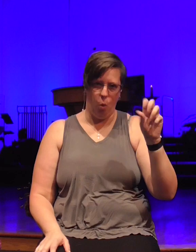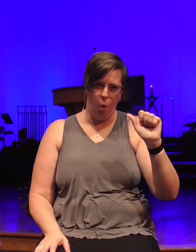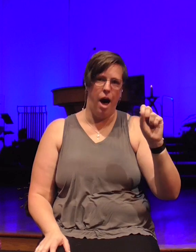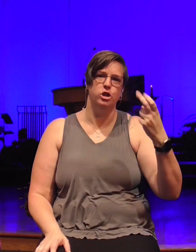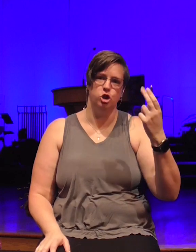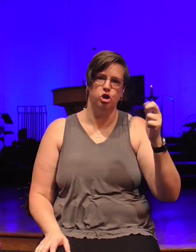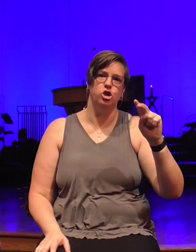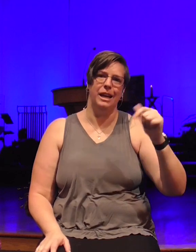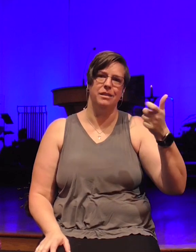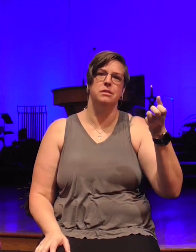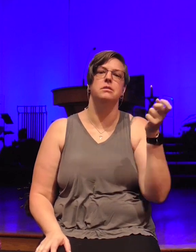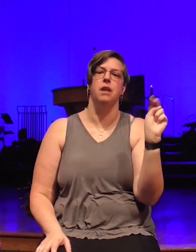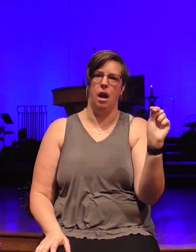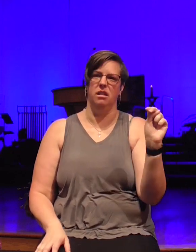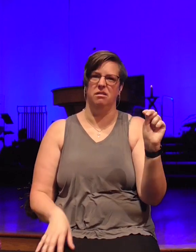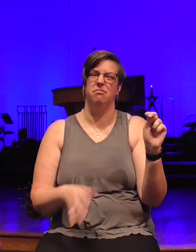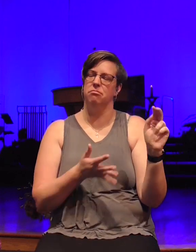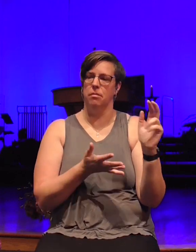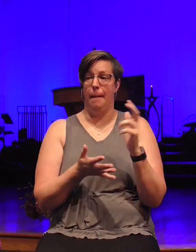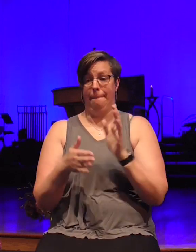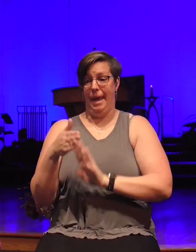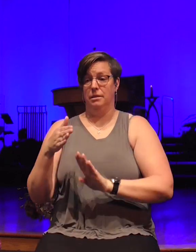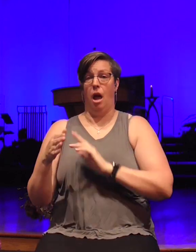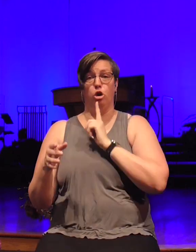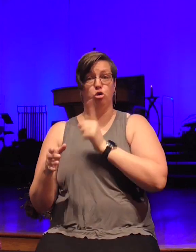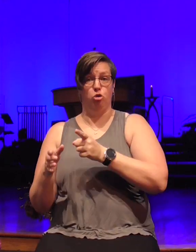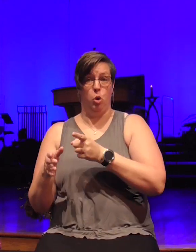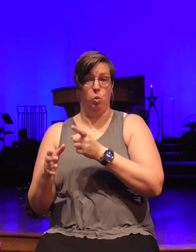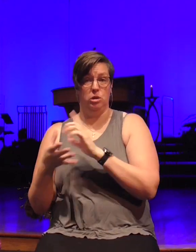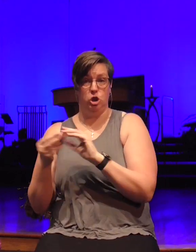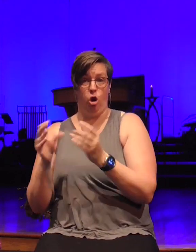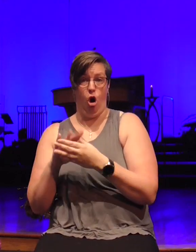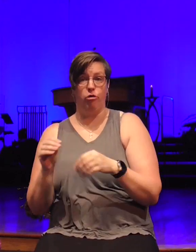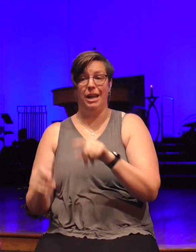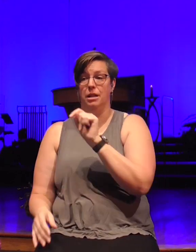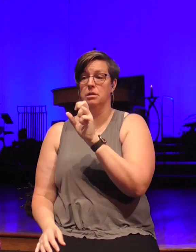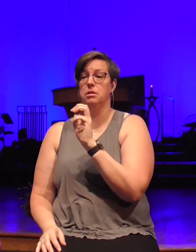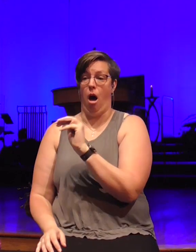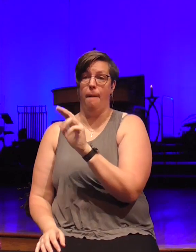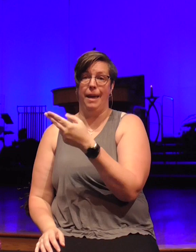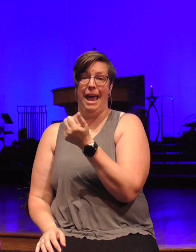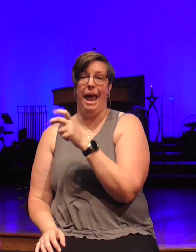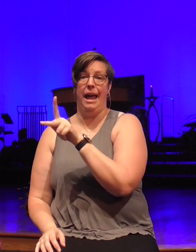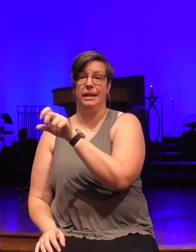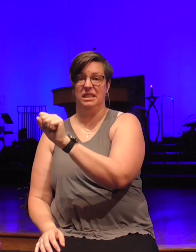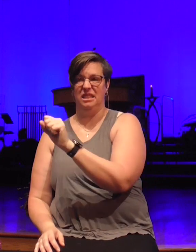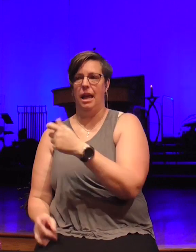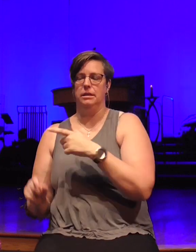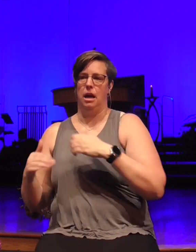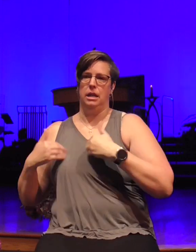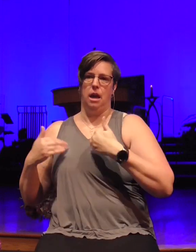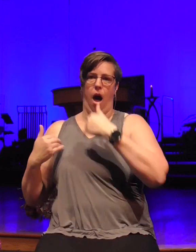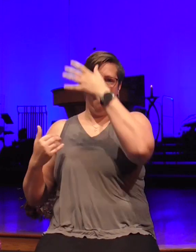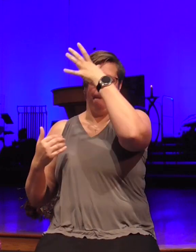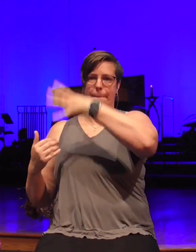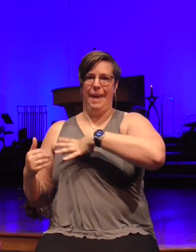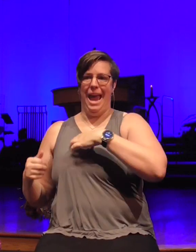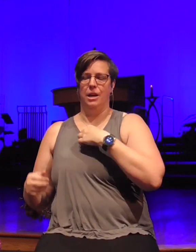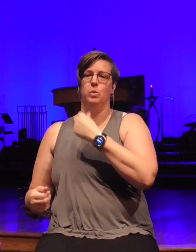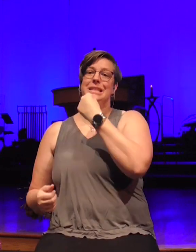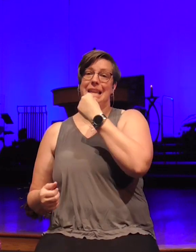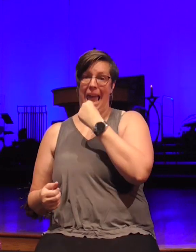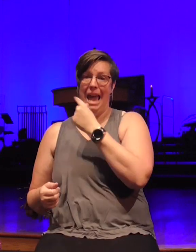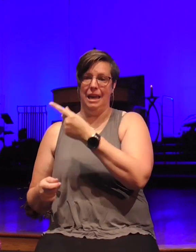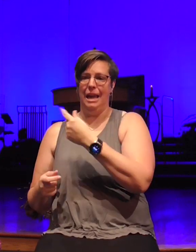And it was based on a true story of Tom Hanks was a young gay man who had contracted AIDS during the AIDS